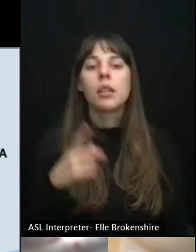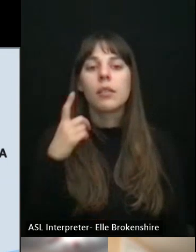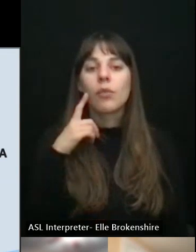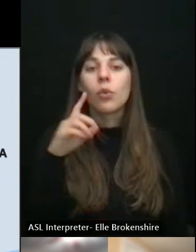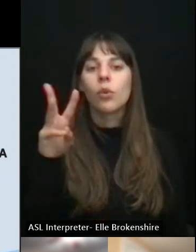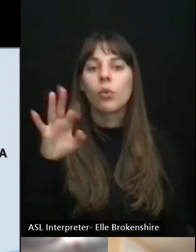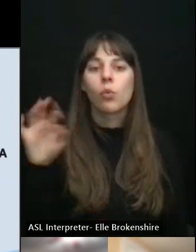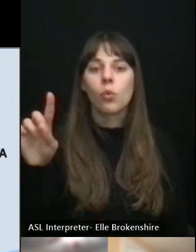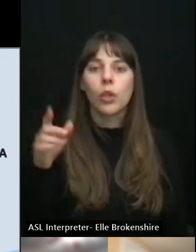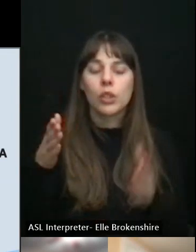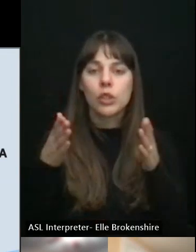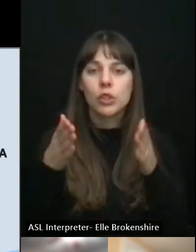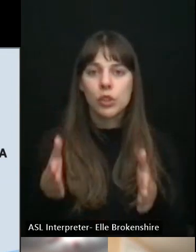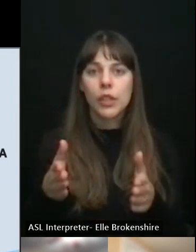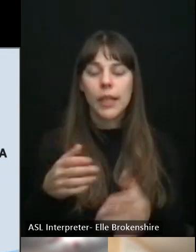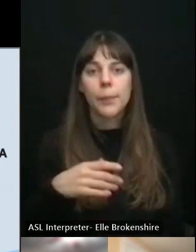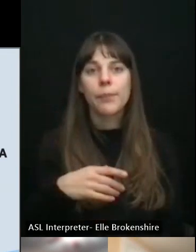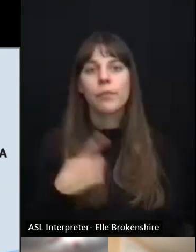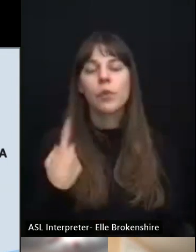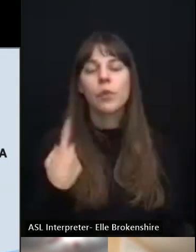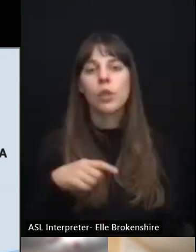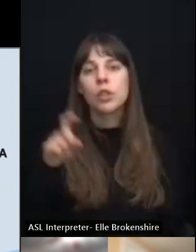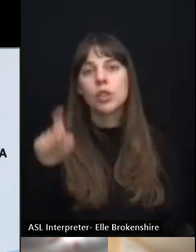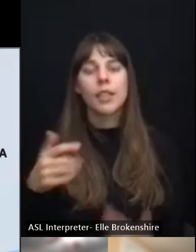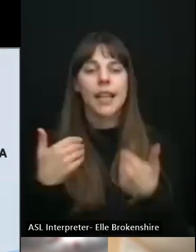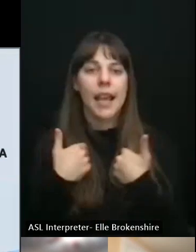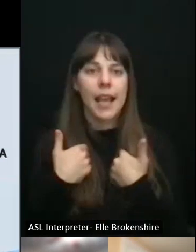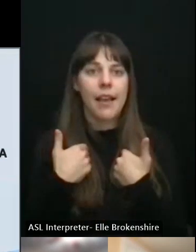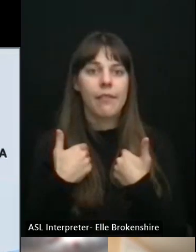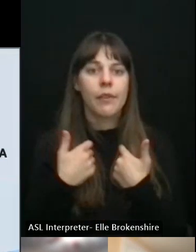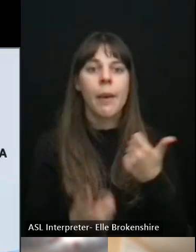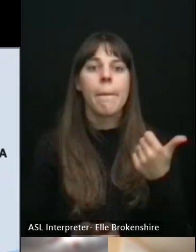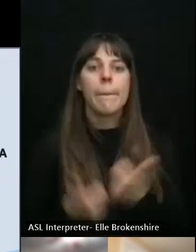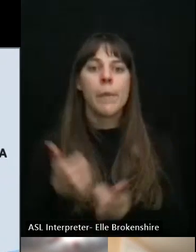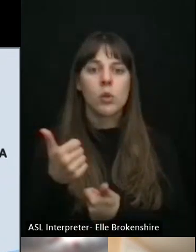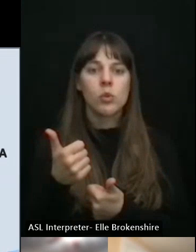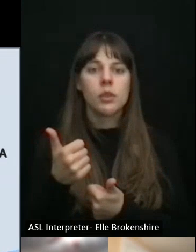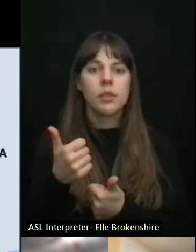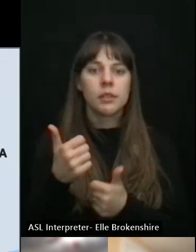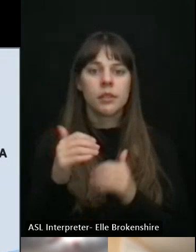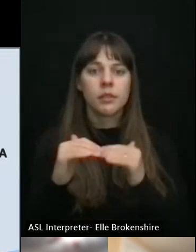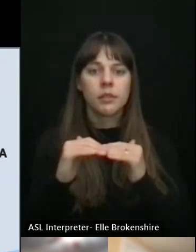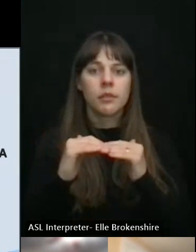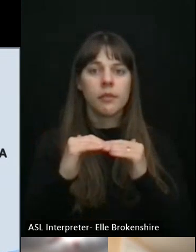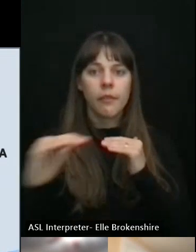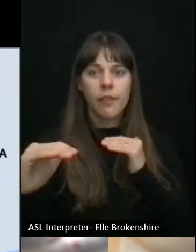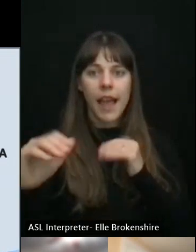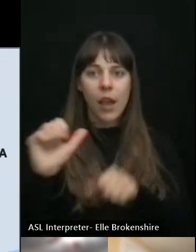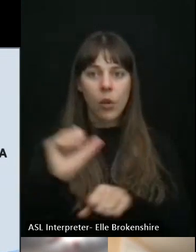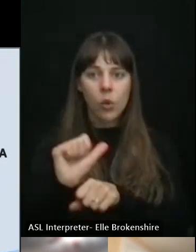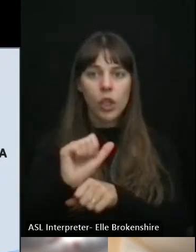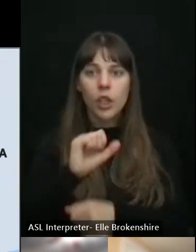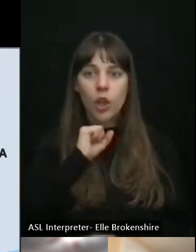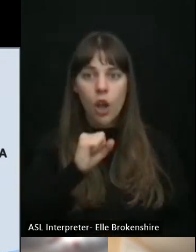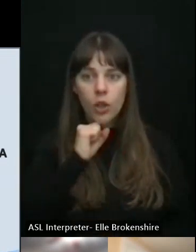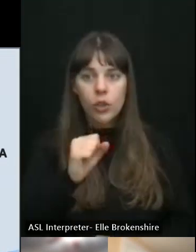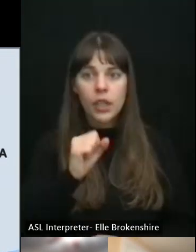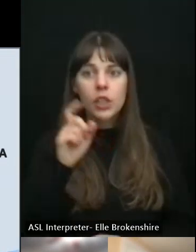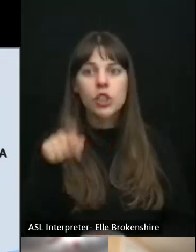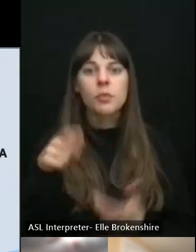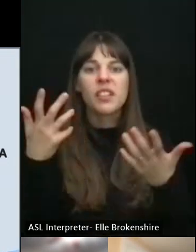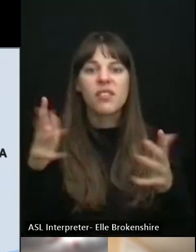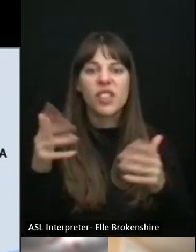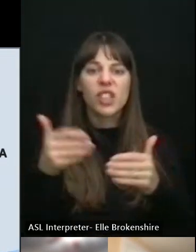Street, we should have most of the flat work, the concrete work, done here in the